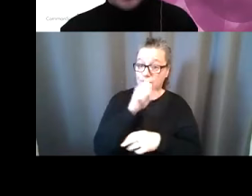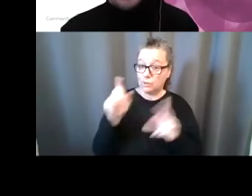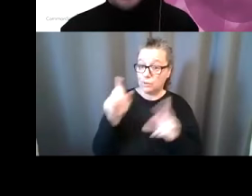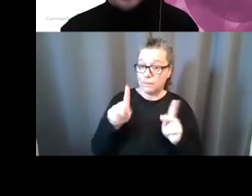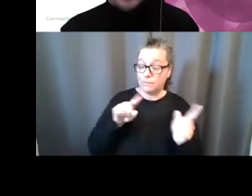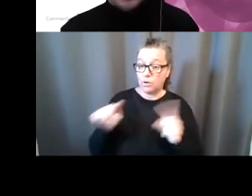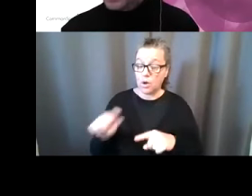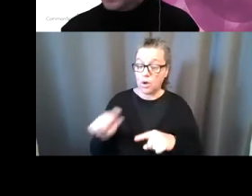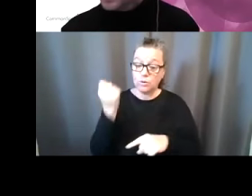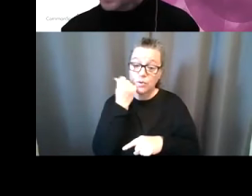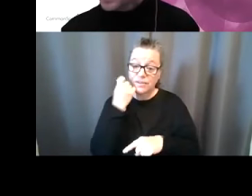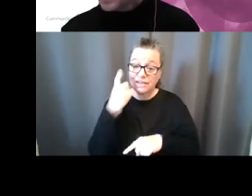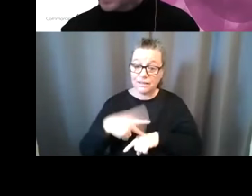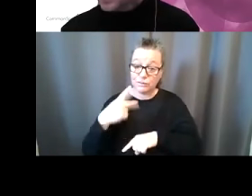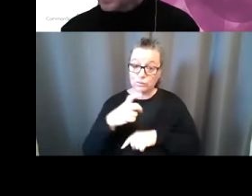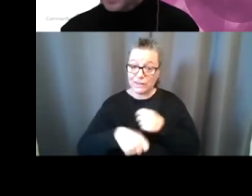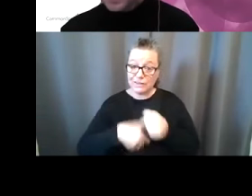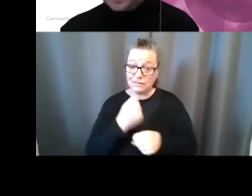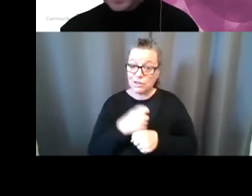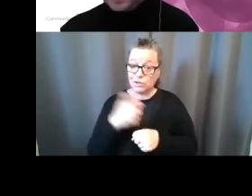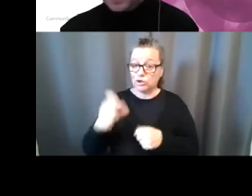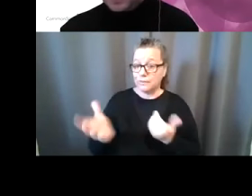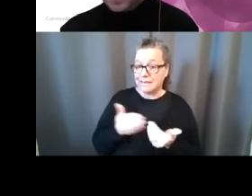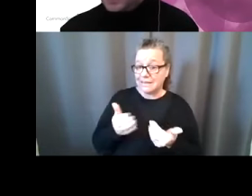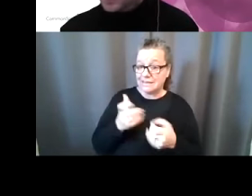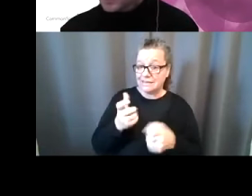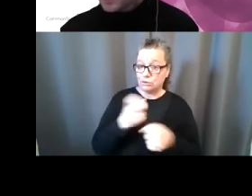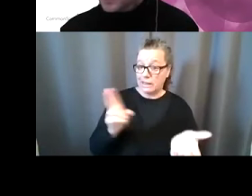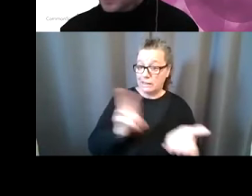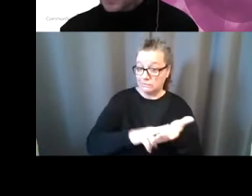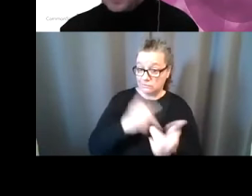twice a year, so no big deal. It should be pretty easy to get that clearance, right?